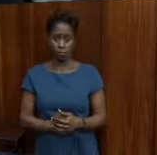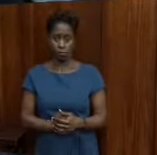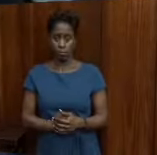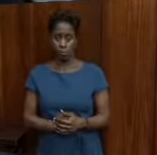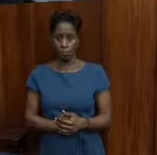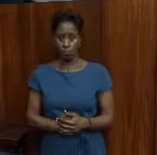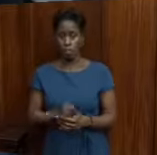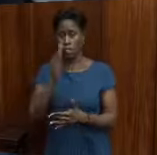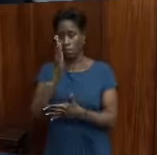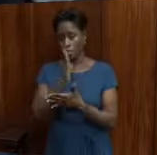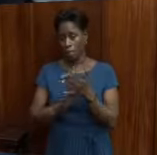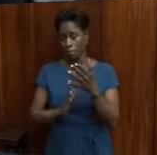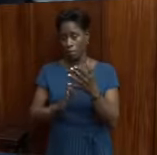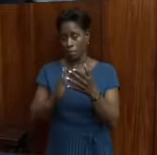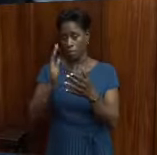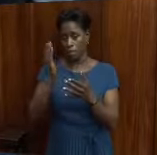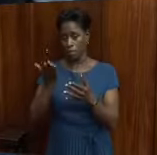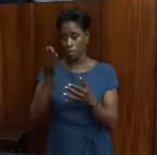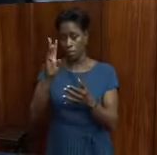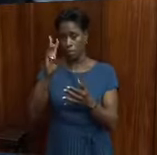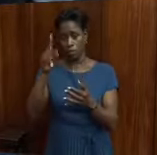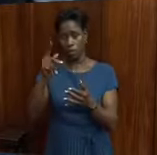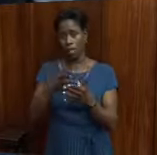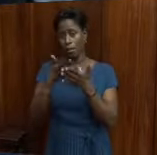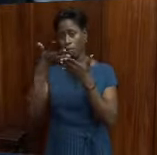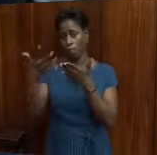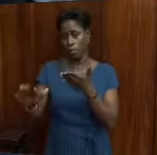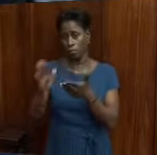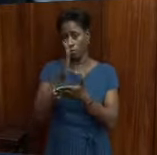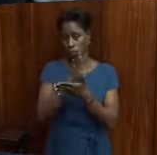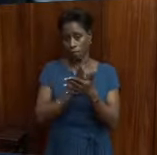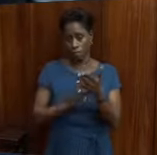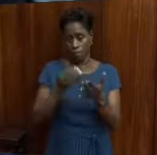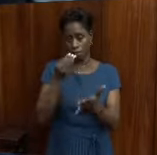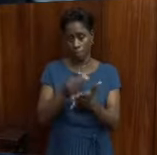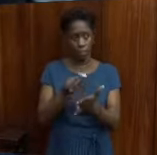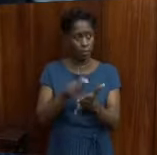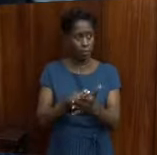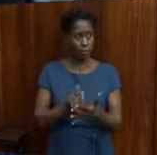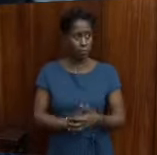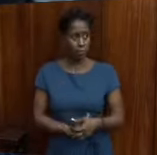funds must account to the people of St. Lucia.